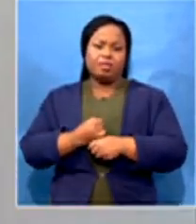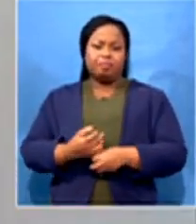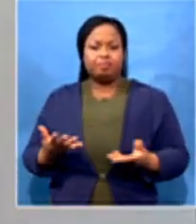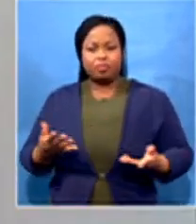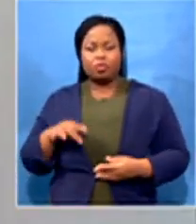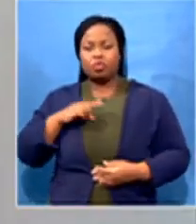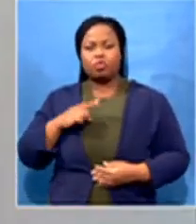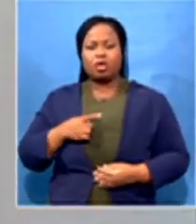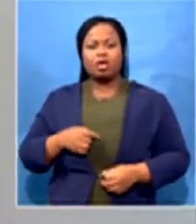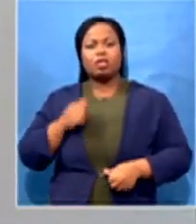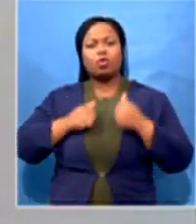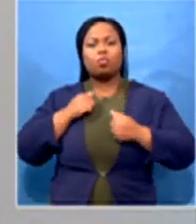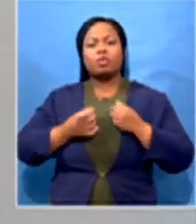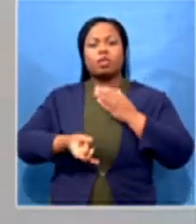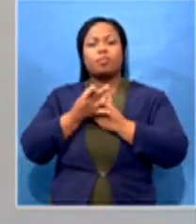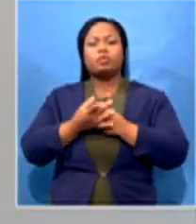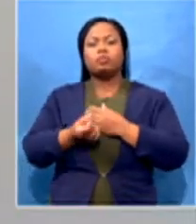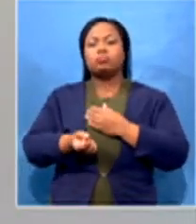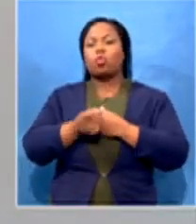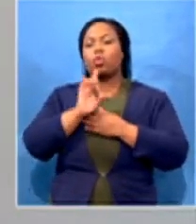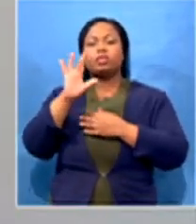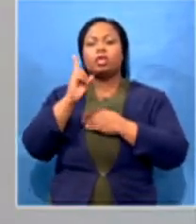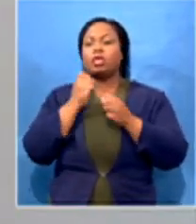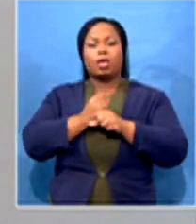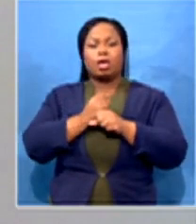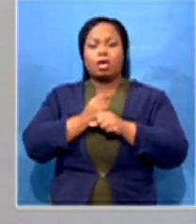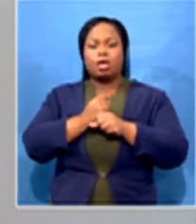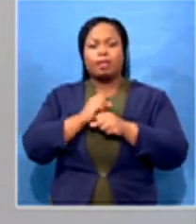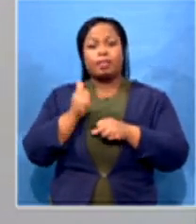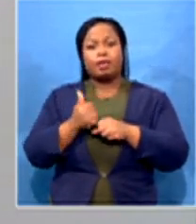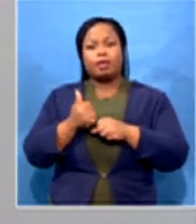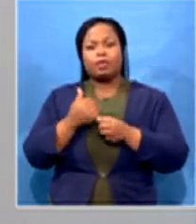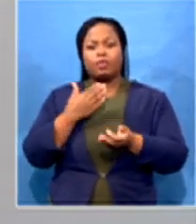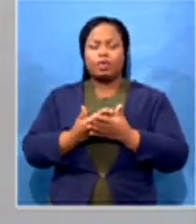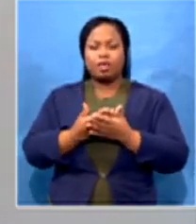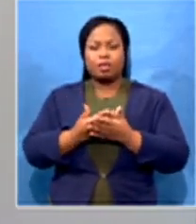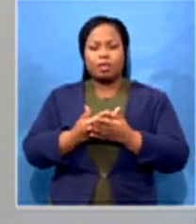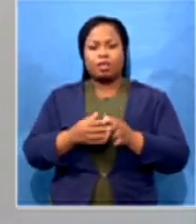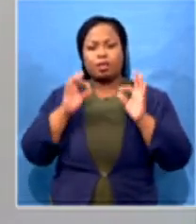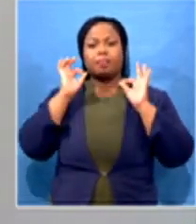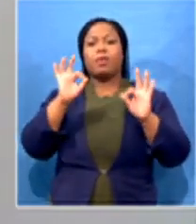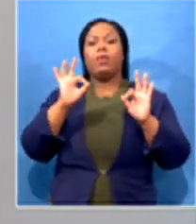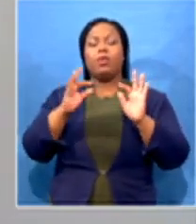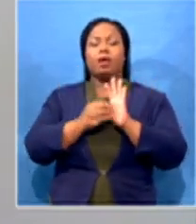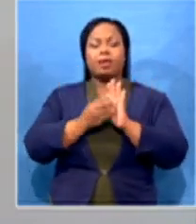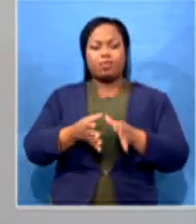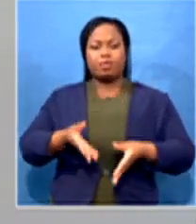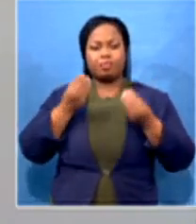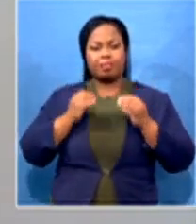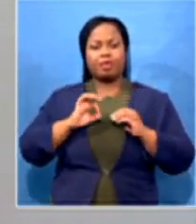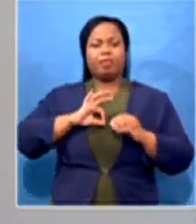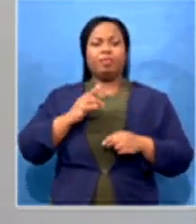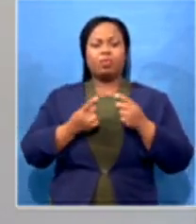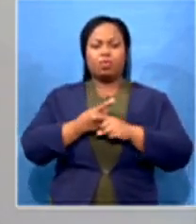Comrades only comes up once a year. So once a year, you get a crack at breaking the record. And in fact, it actually only comes up